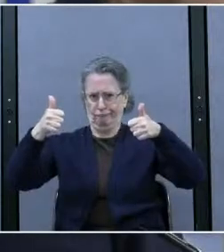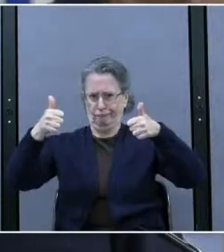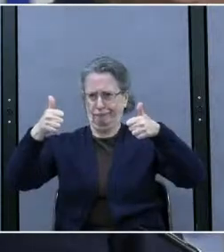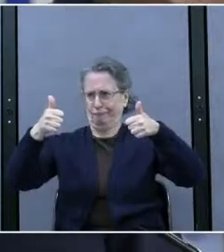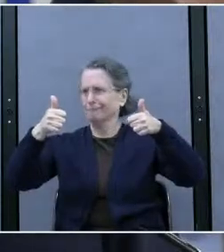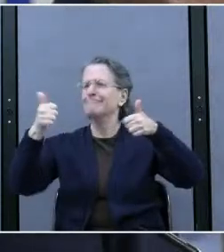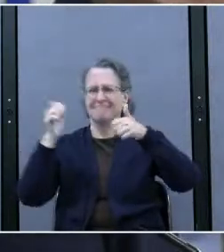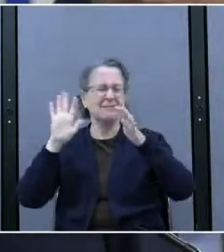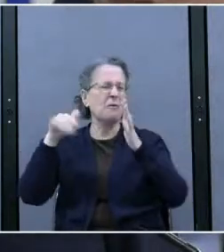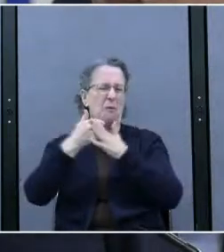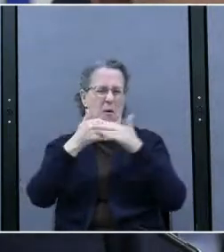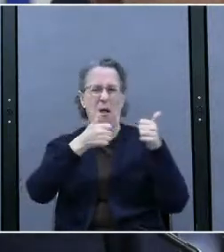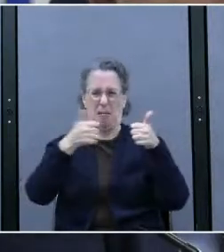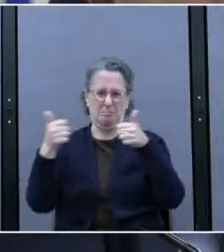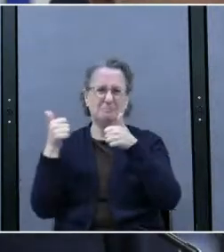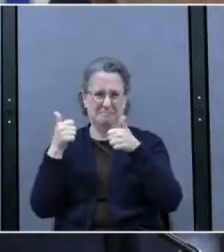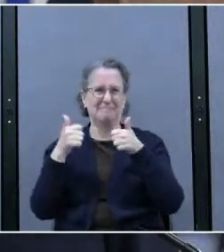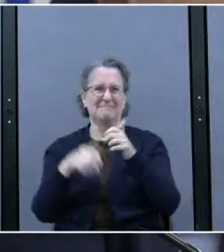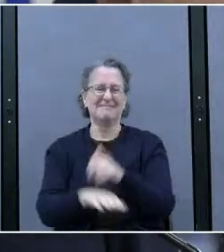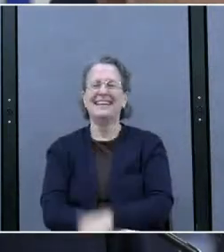Very good. All right, gold stars all around.